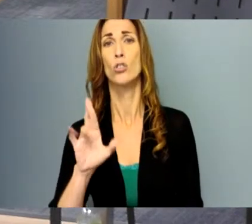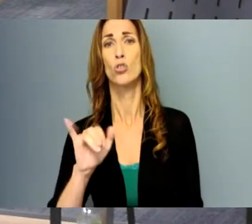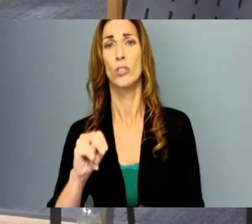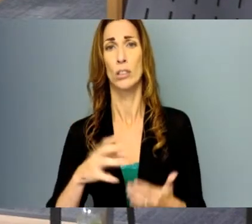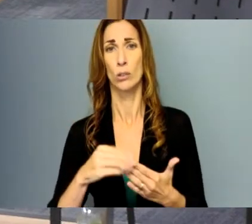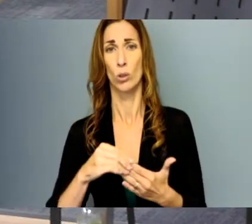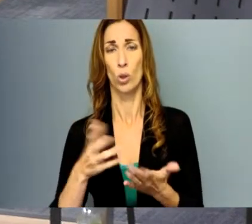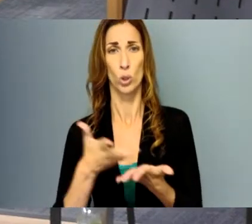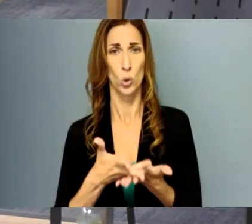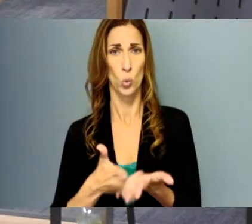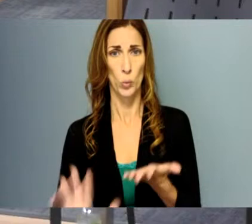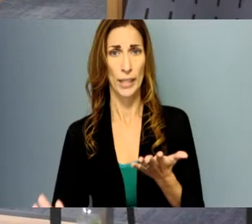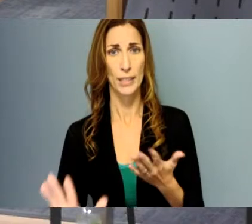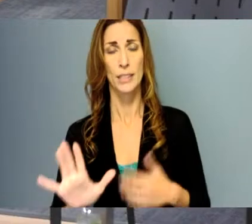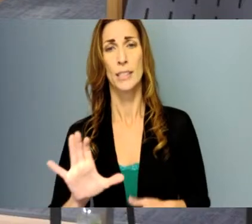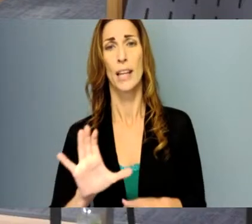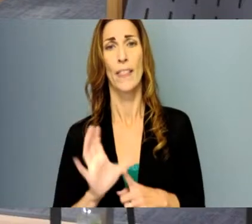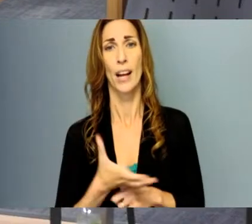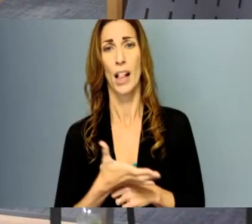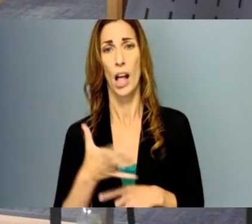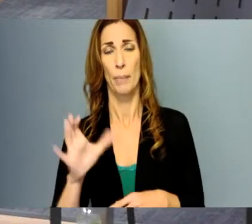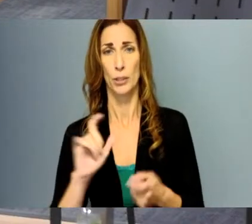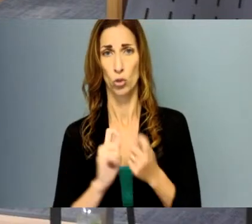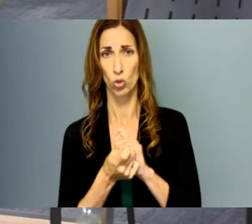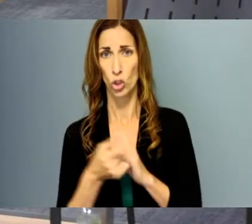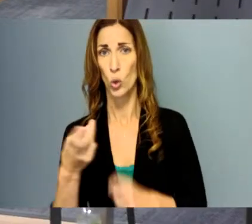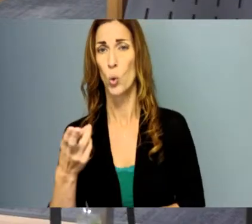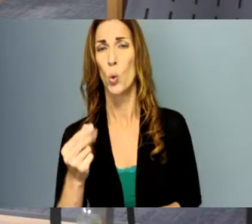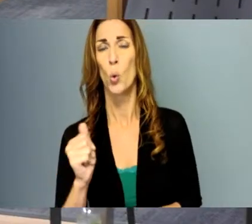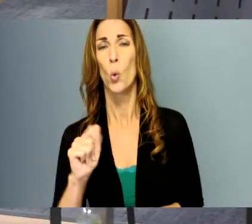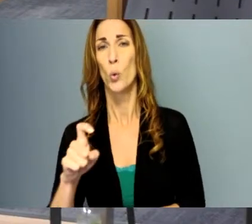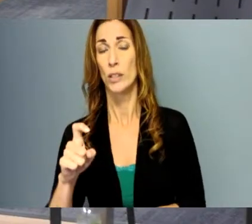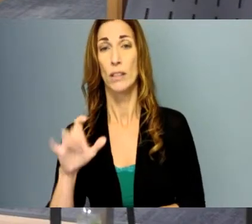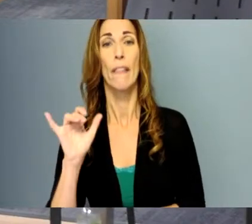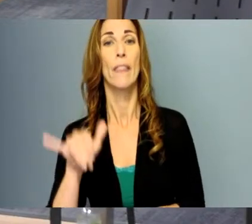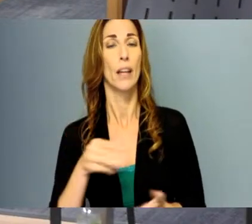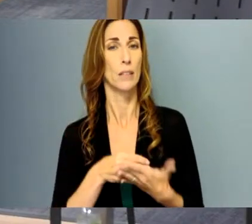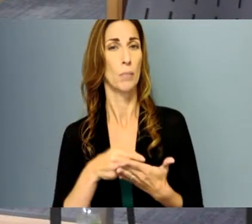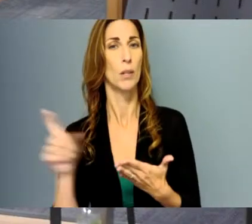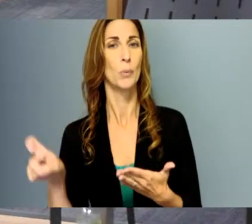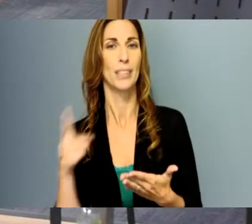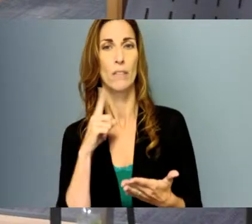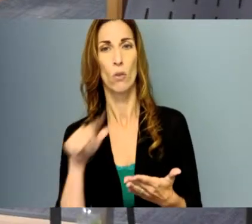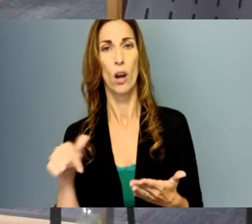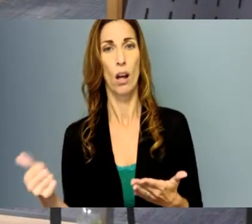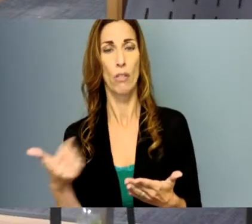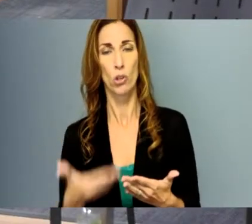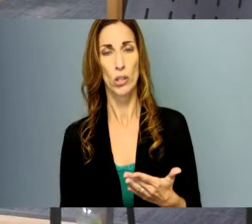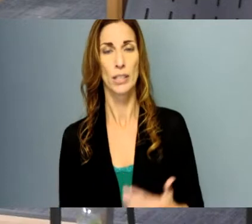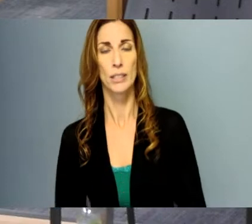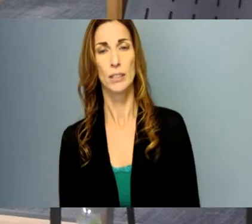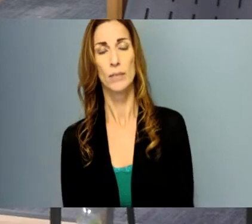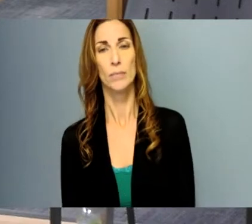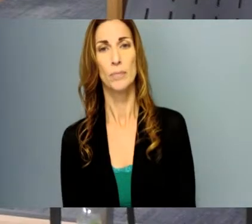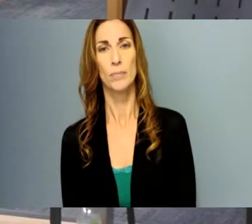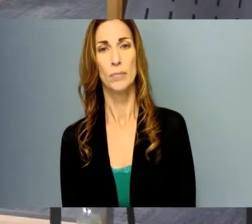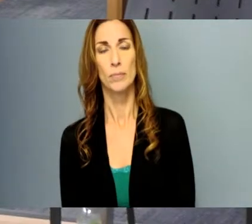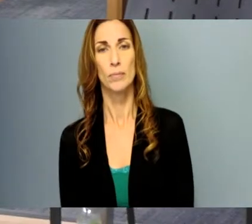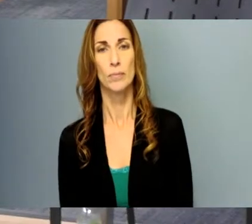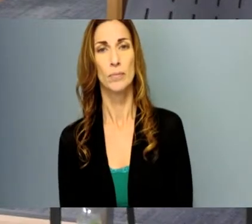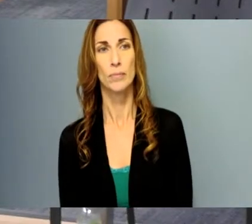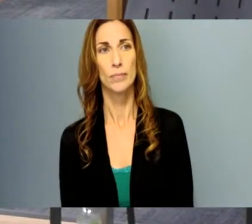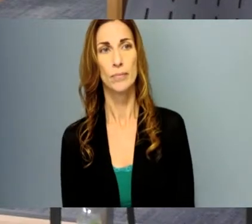wasted in this climate change hope. So that's money we need for other things. The other thing